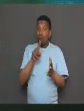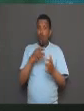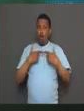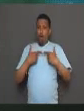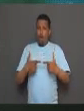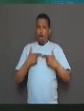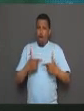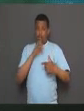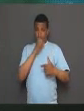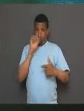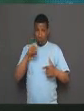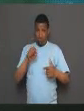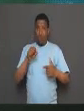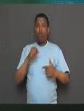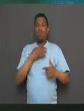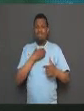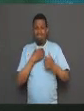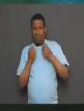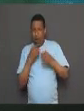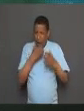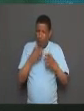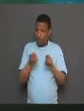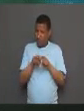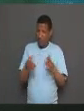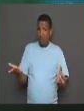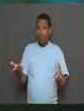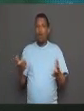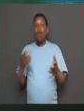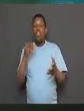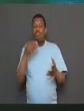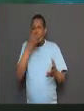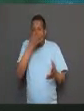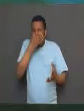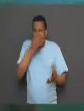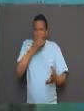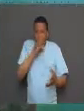tuberculosis, pneumonia, and influenza.